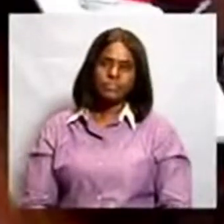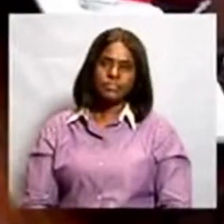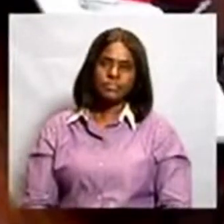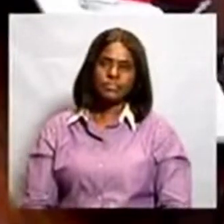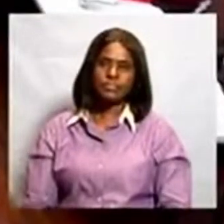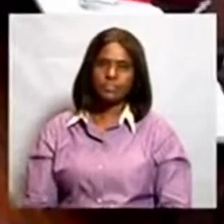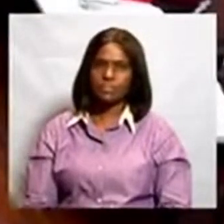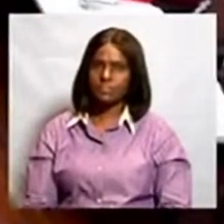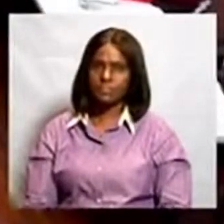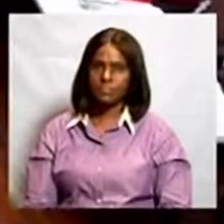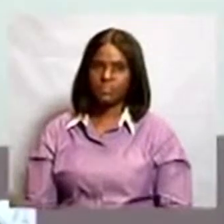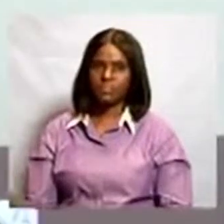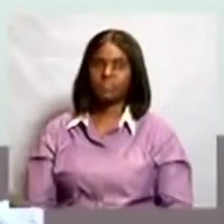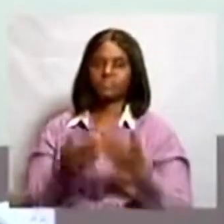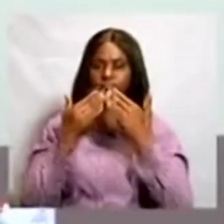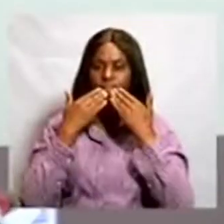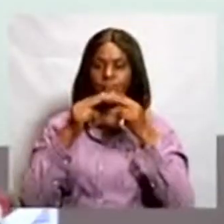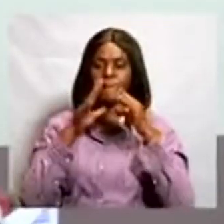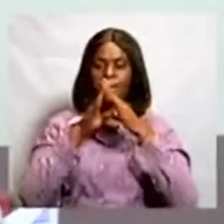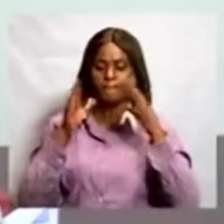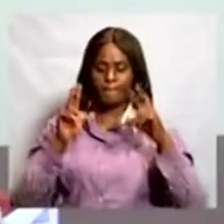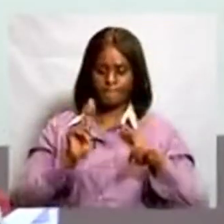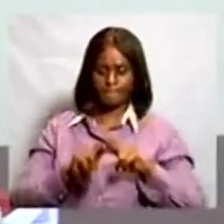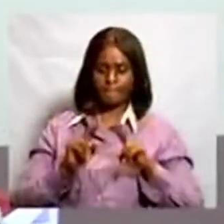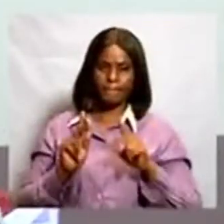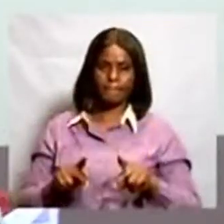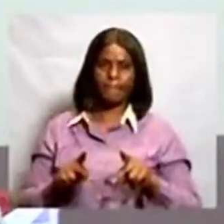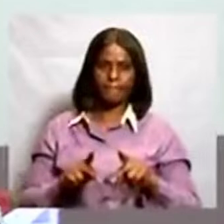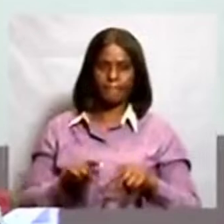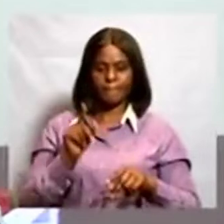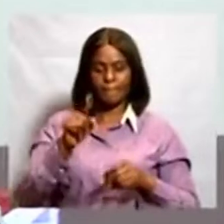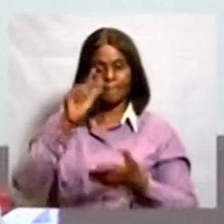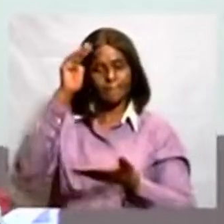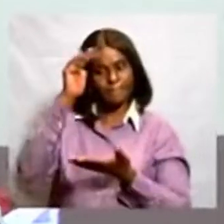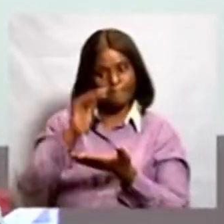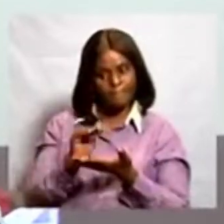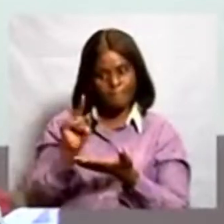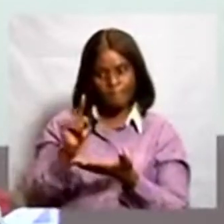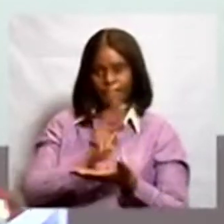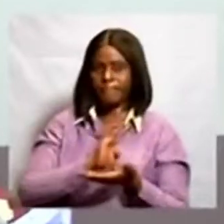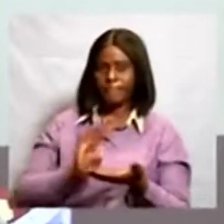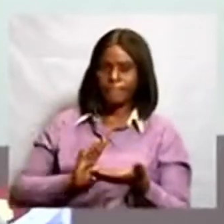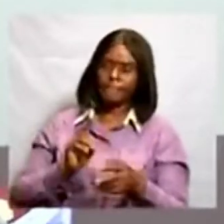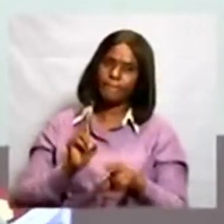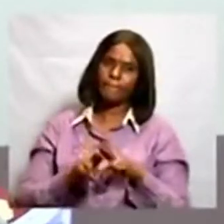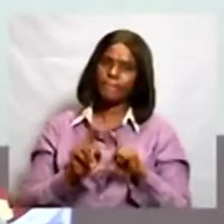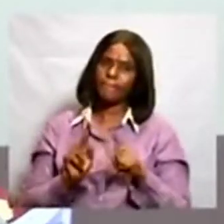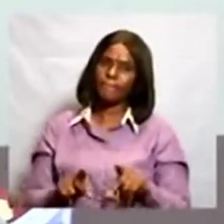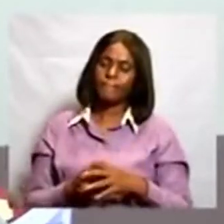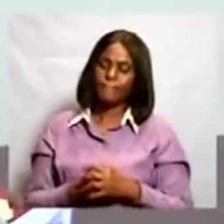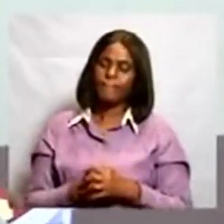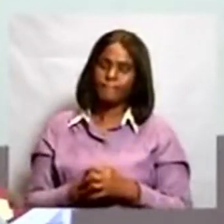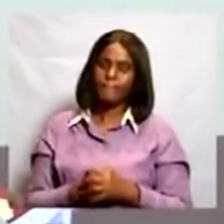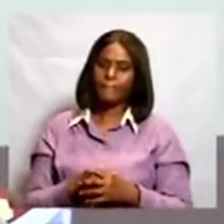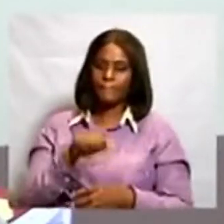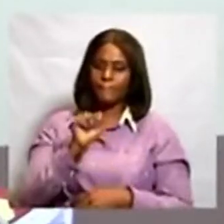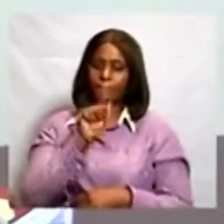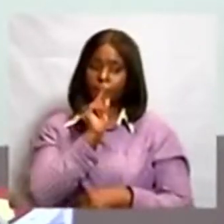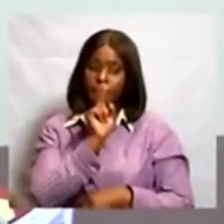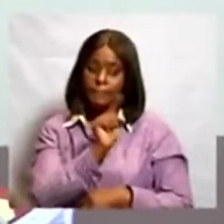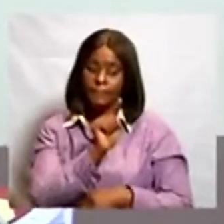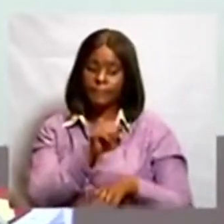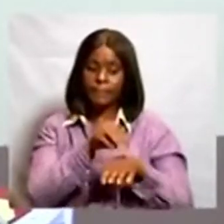Yes, please. Thank you very much, Chair. On the reduction of the board, Chair, actually this was